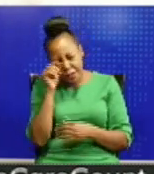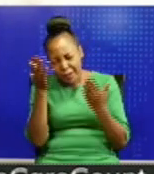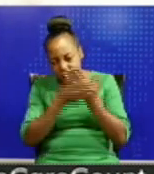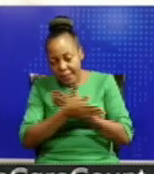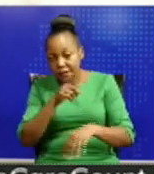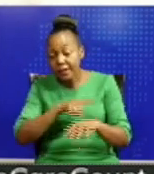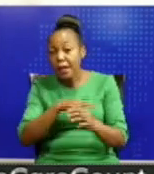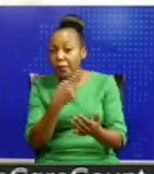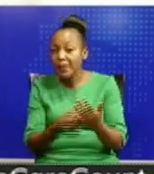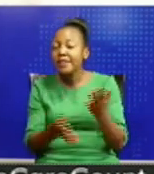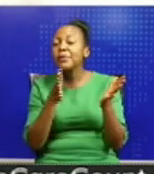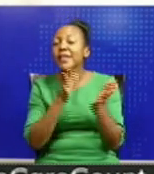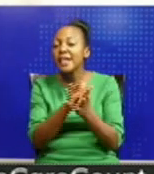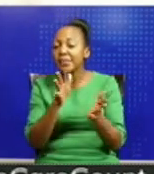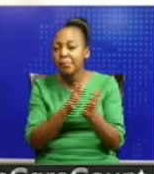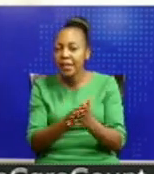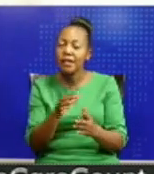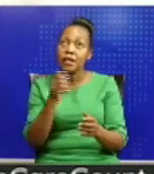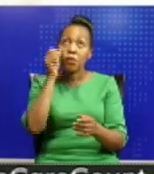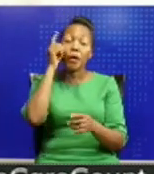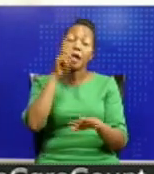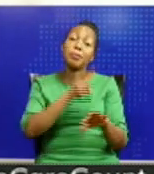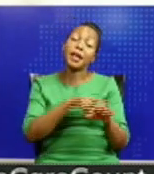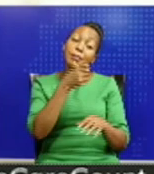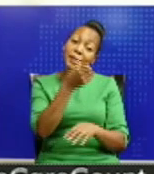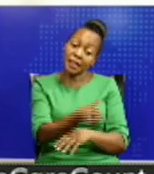sleep? They will tell you, from